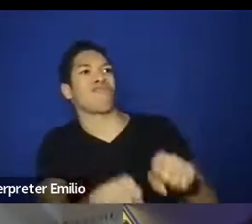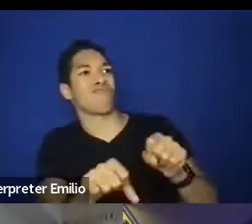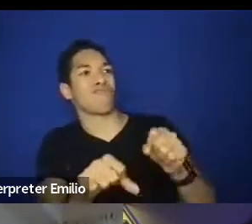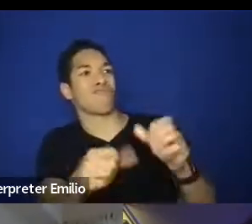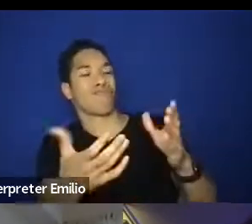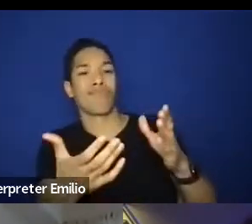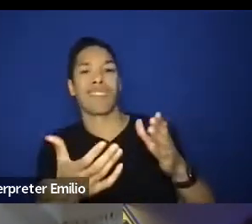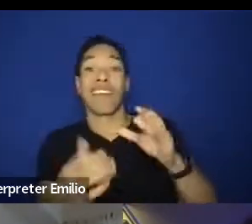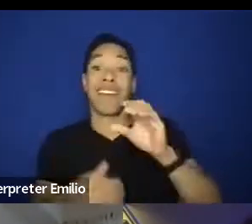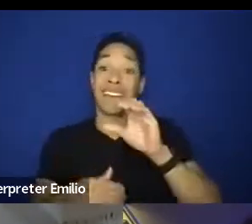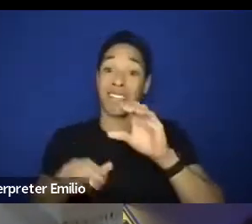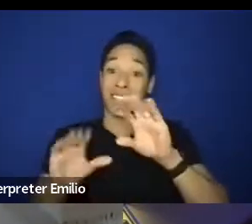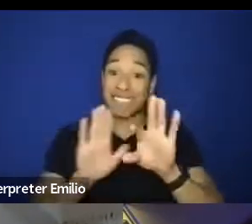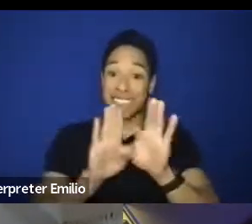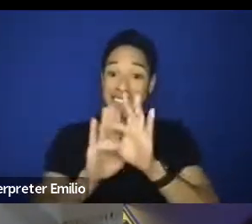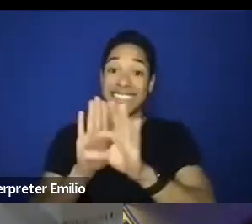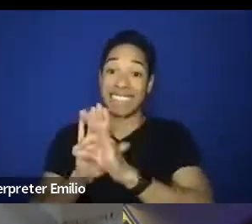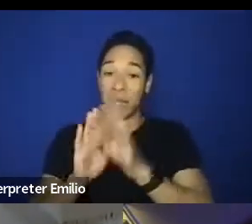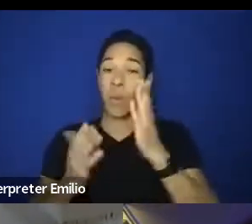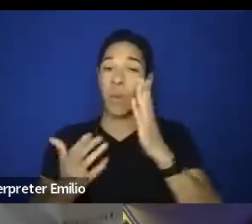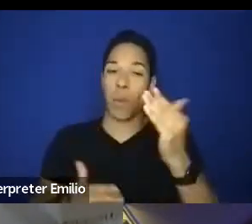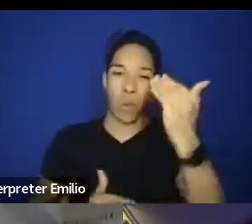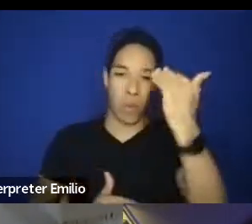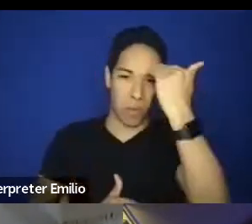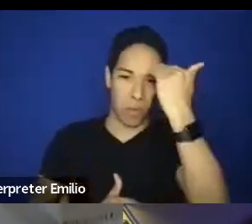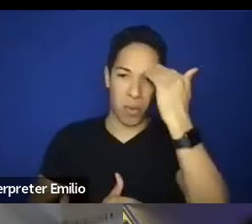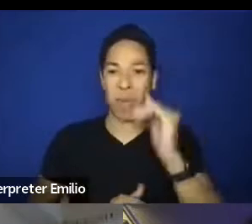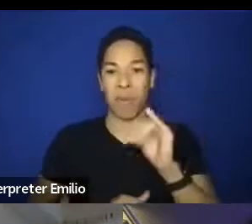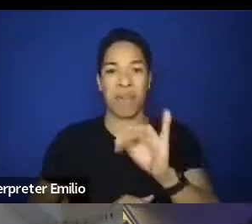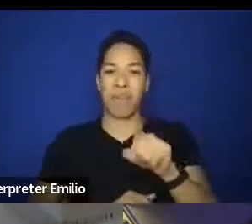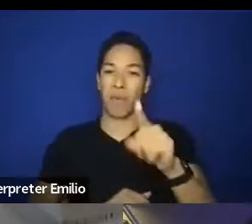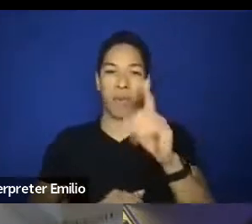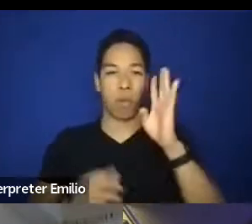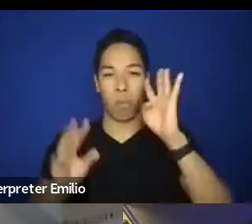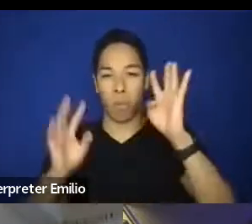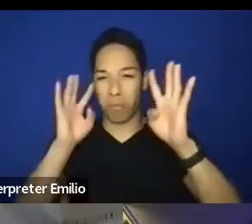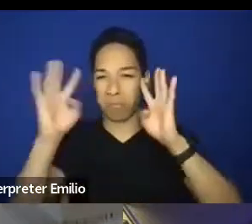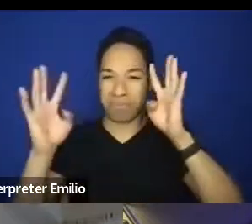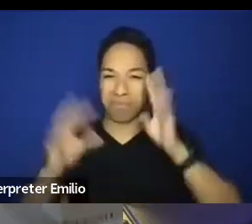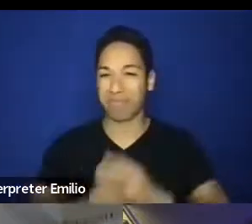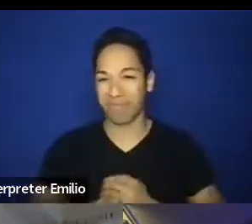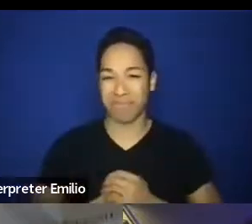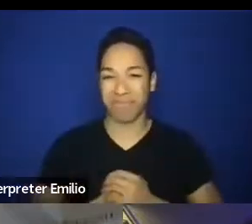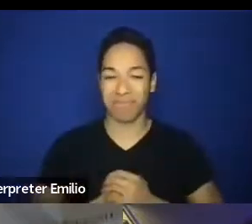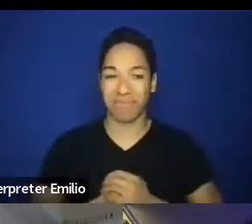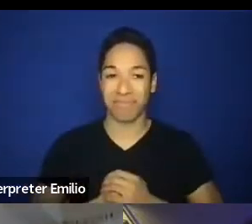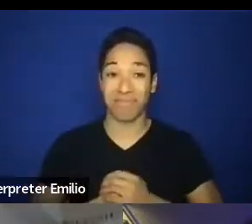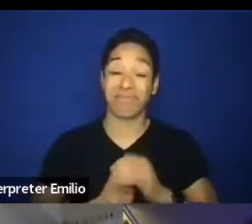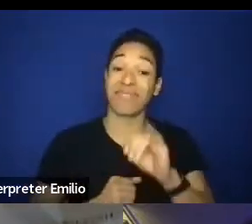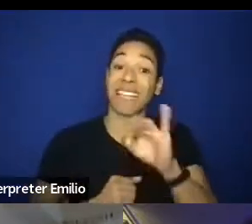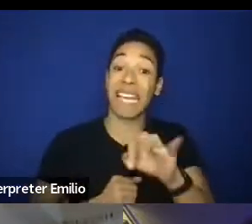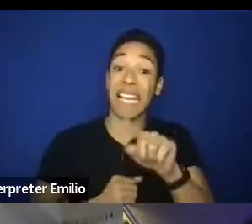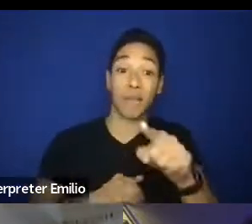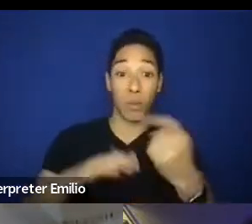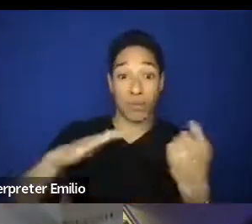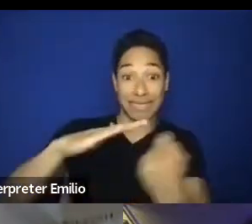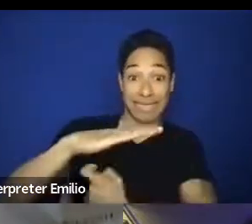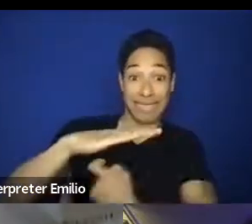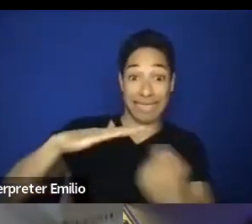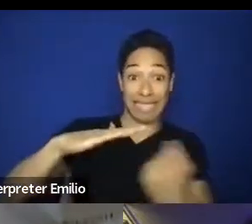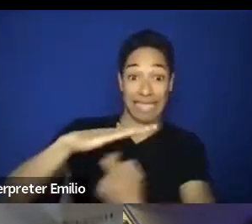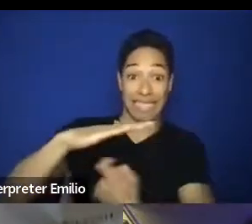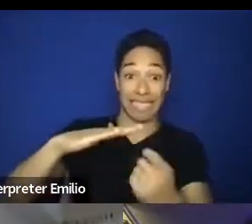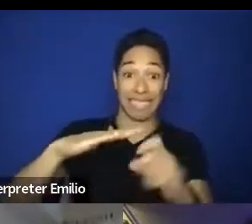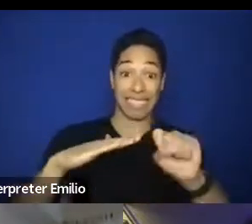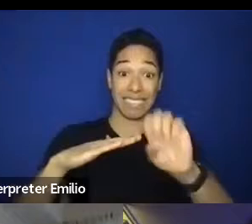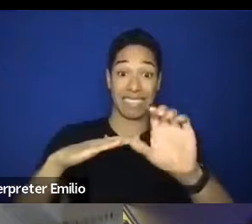know if you're just making up your own thing. If you scan a script in, like on a scanner, a